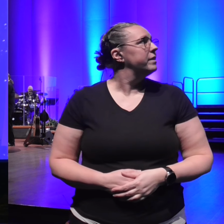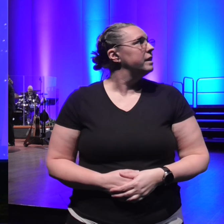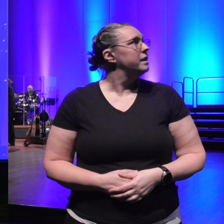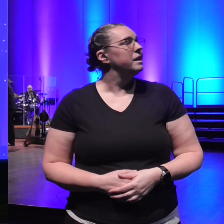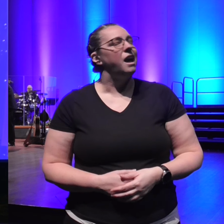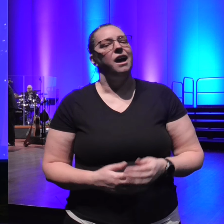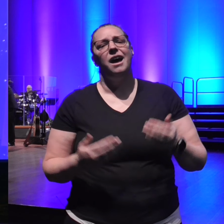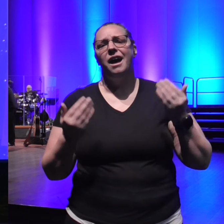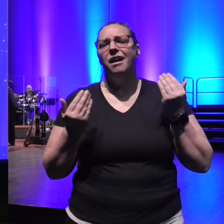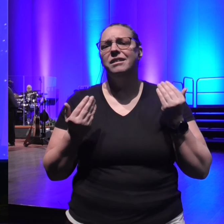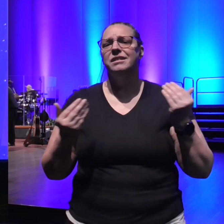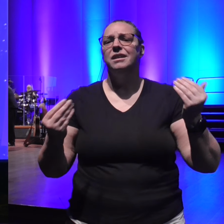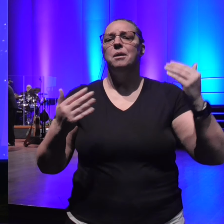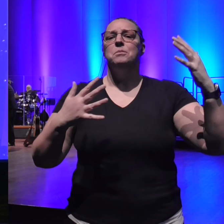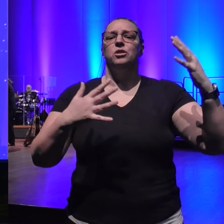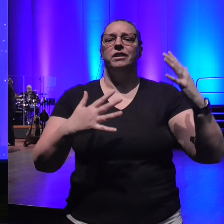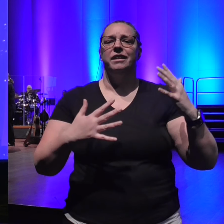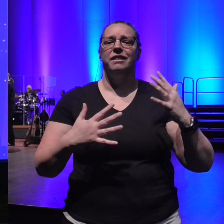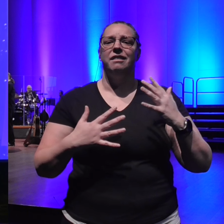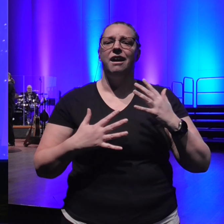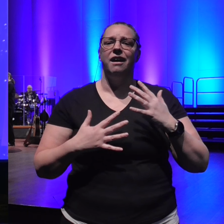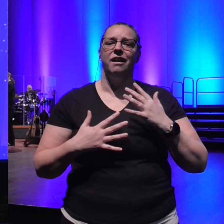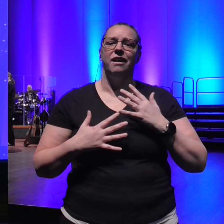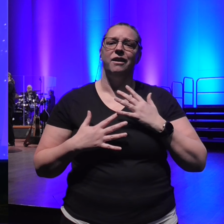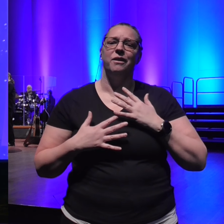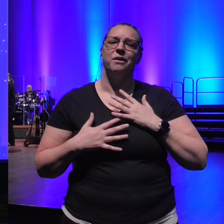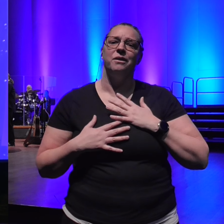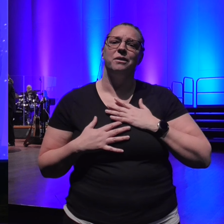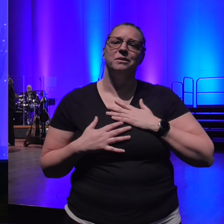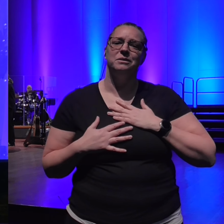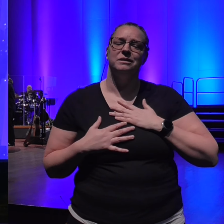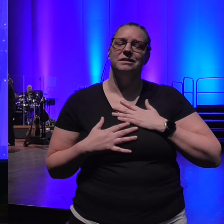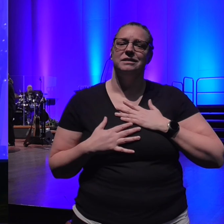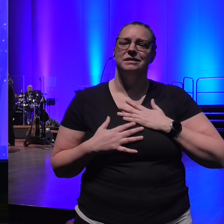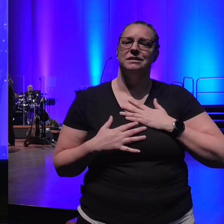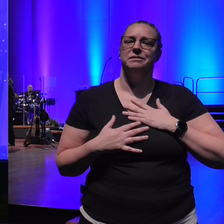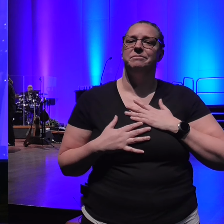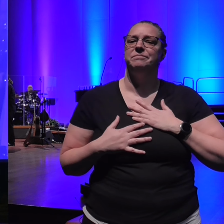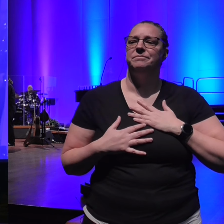And I breathe